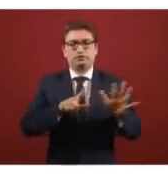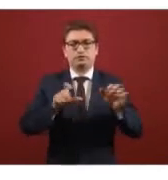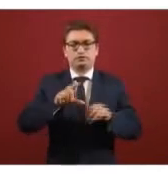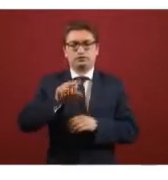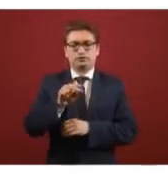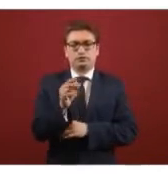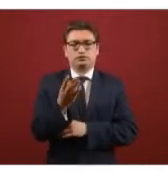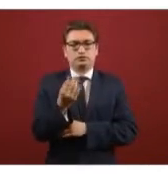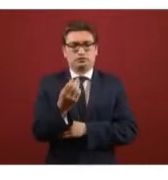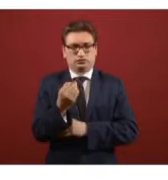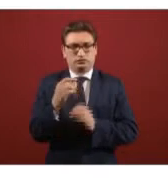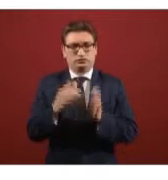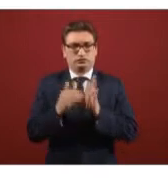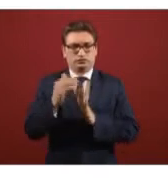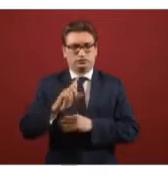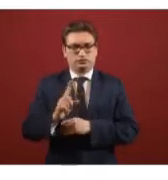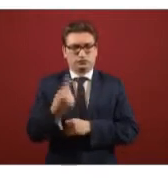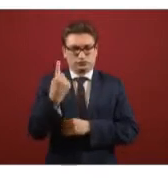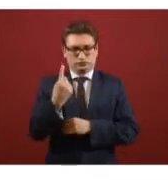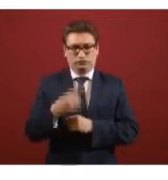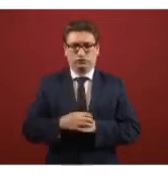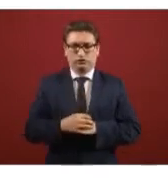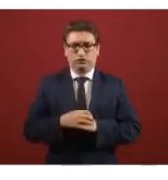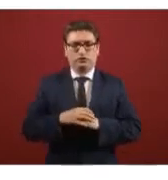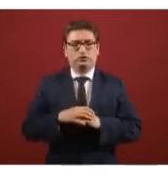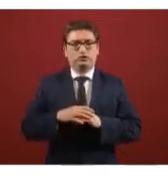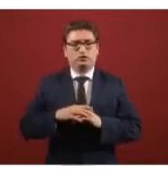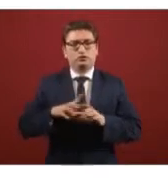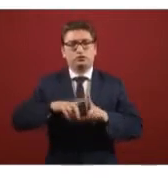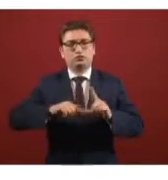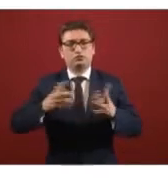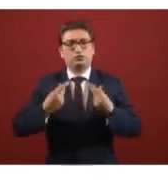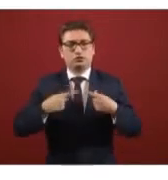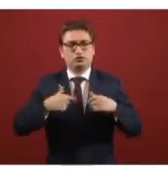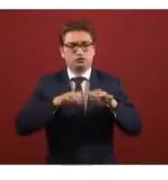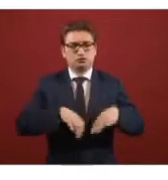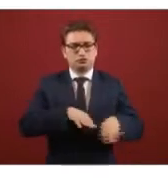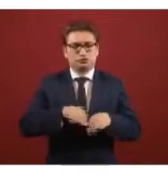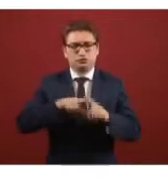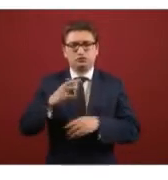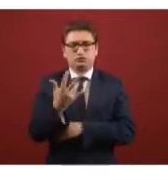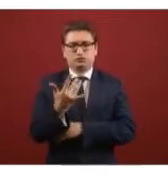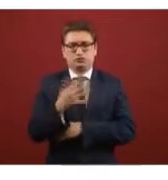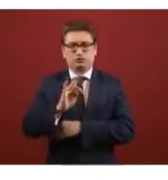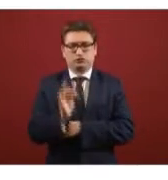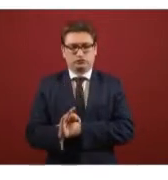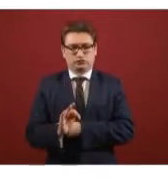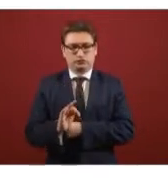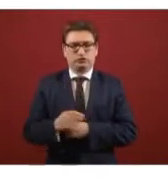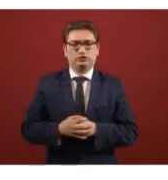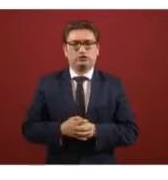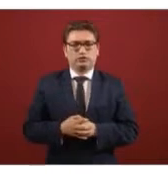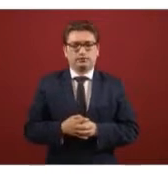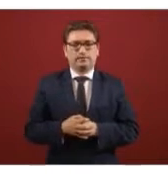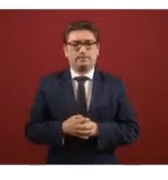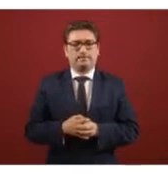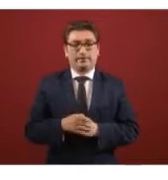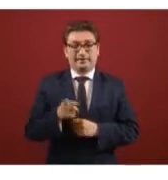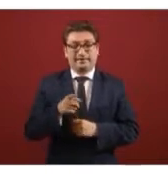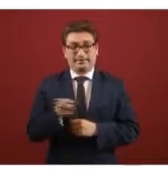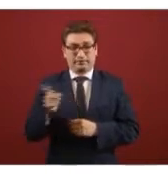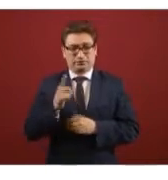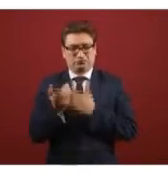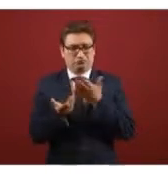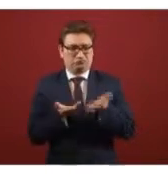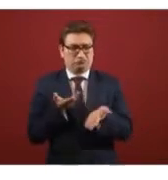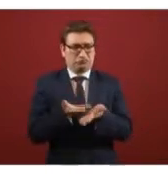1,789 So you can see millones de what dólares, y este the trae una integración nacional del 50%. total is, wait, Presentaron ellos,